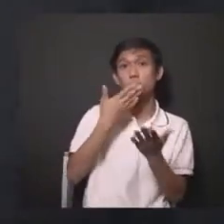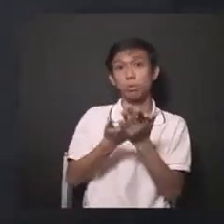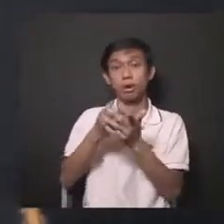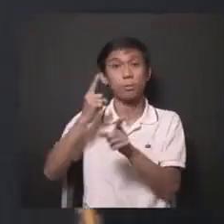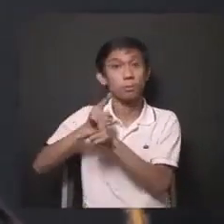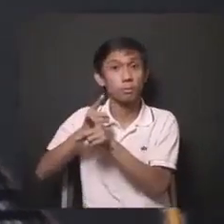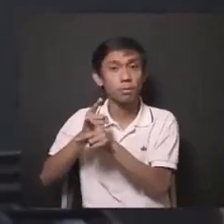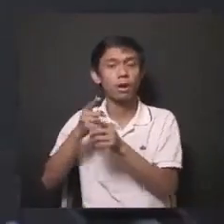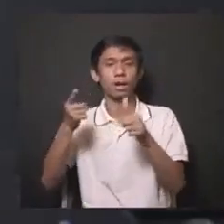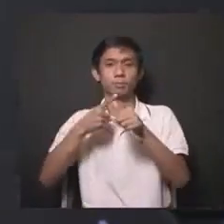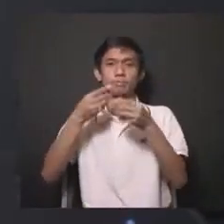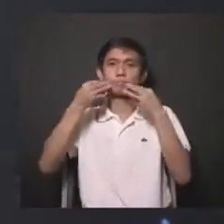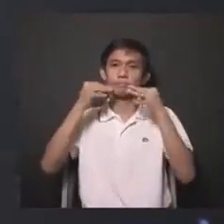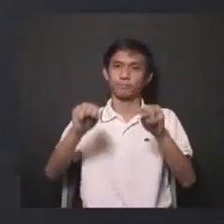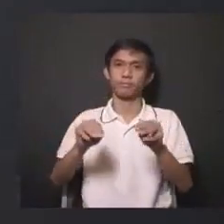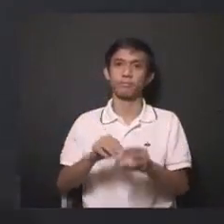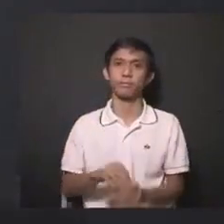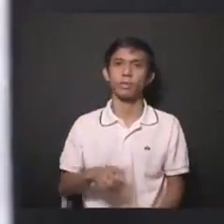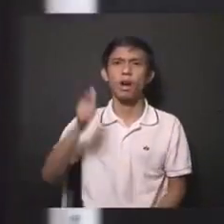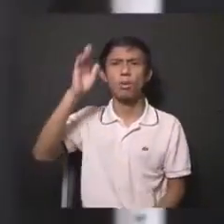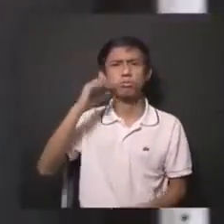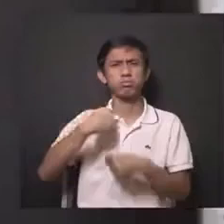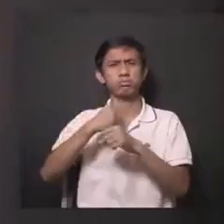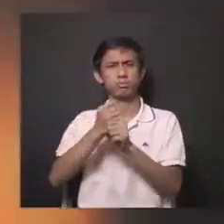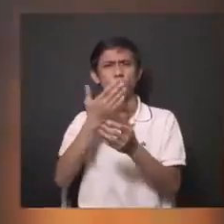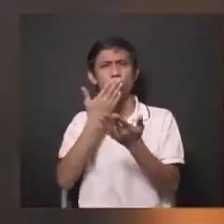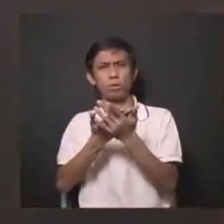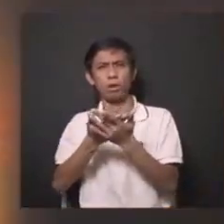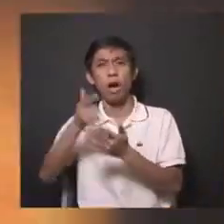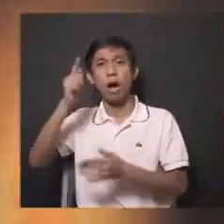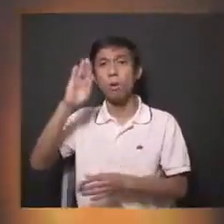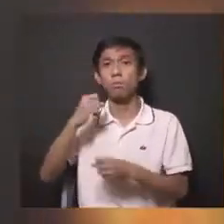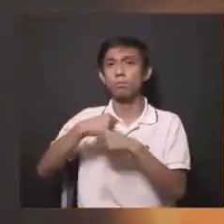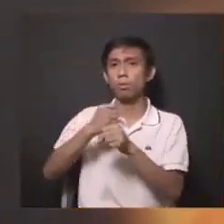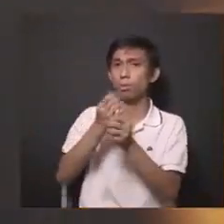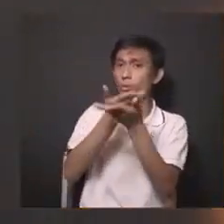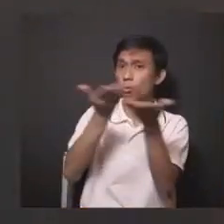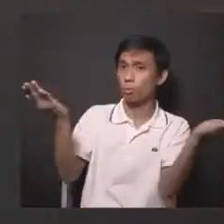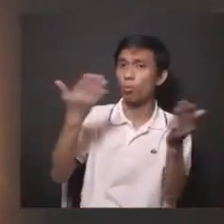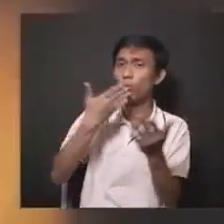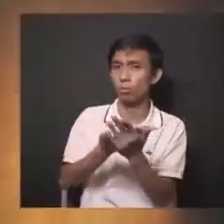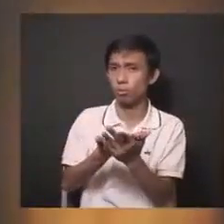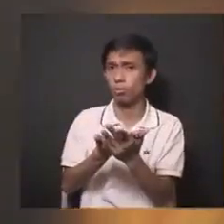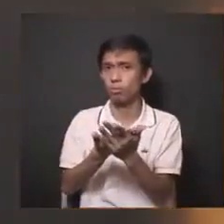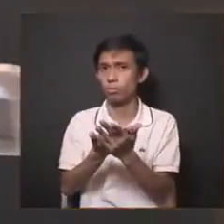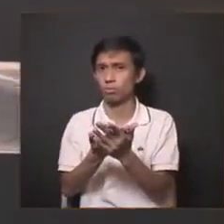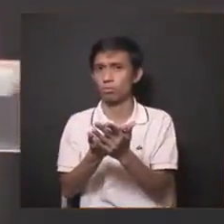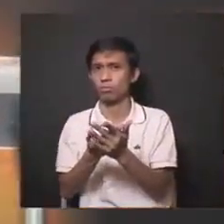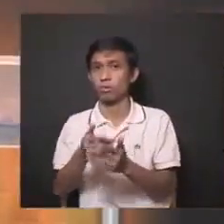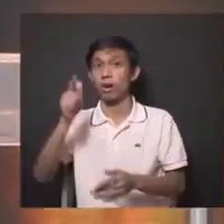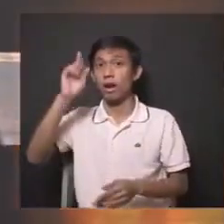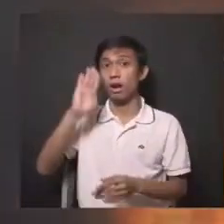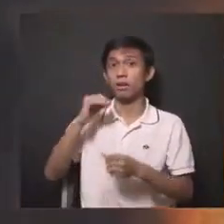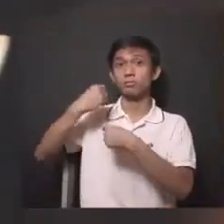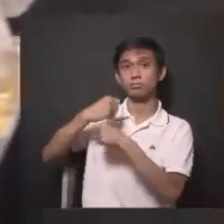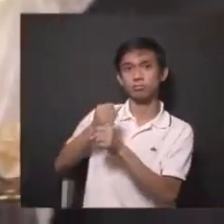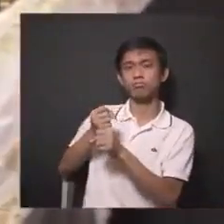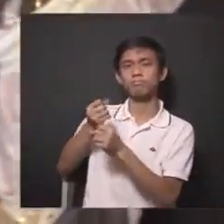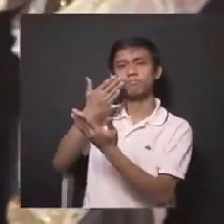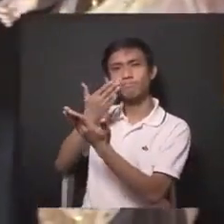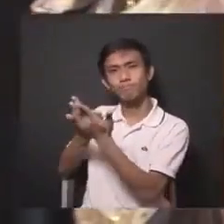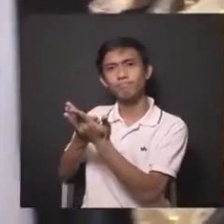God made you good. Everybody say, God made you good. Tell your neighbor beside you, God made you good. He did. That's the